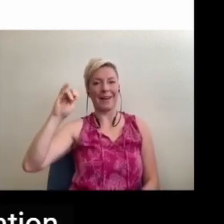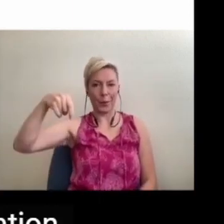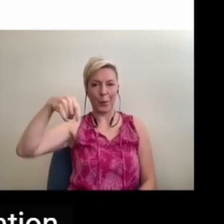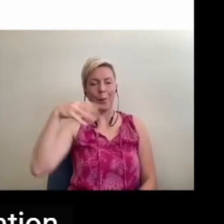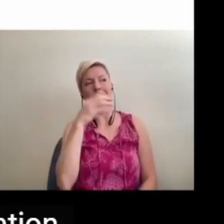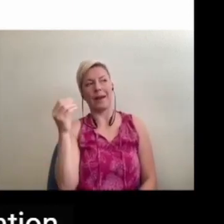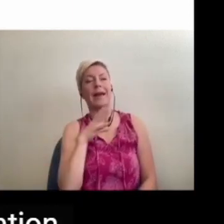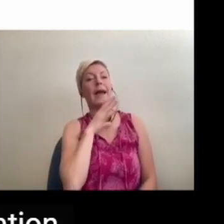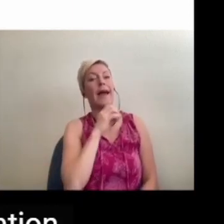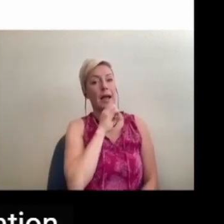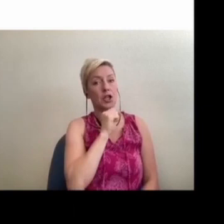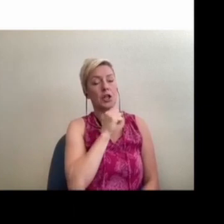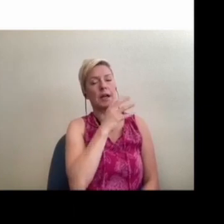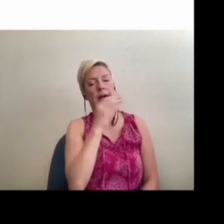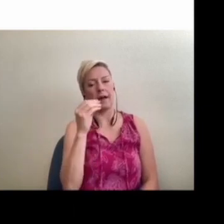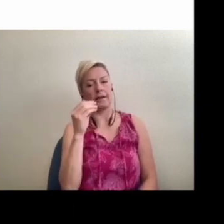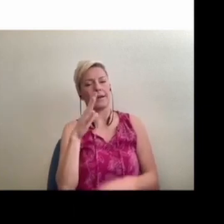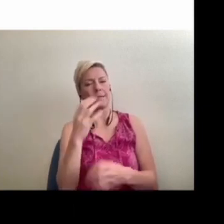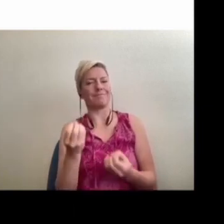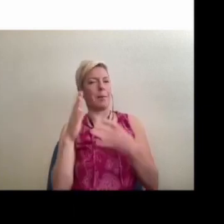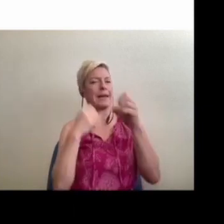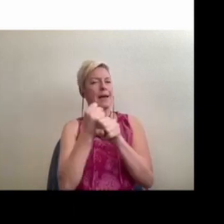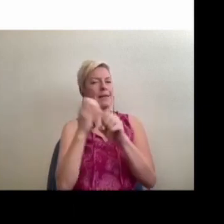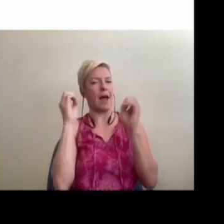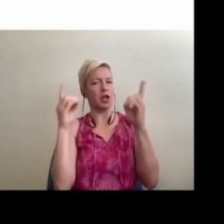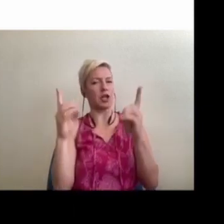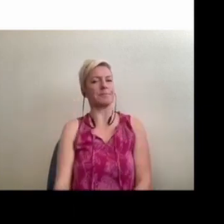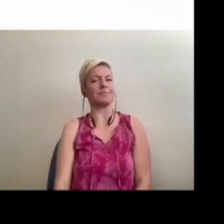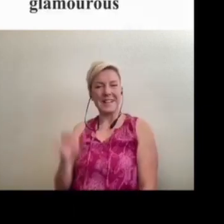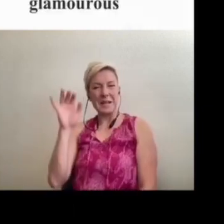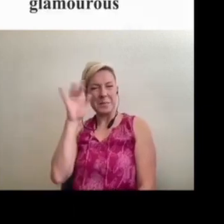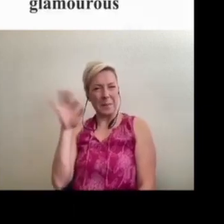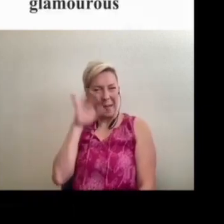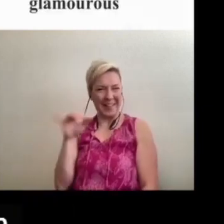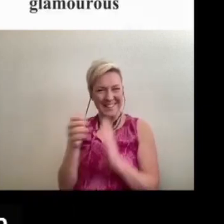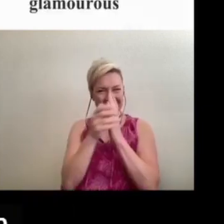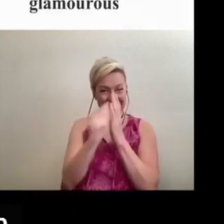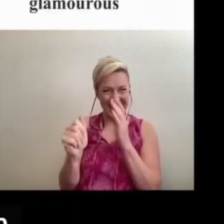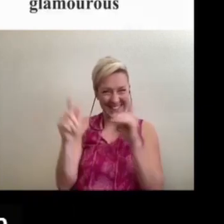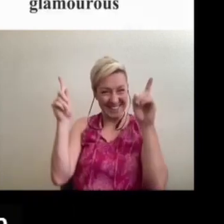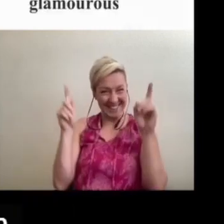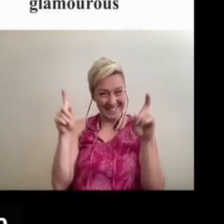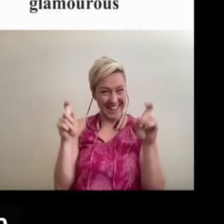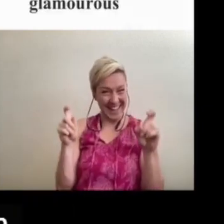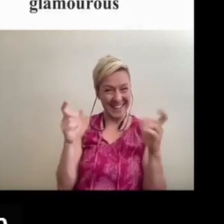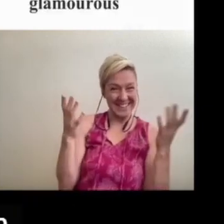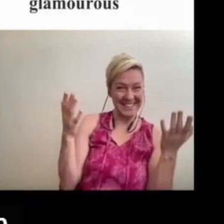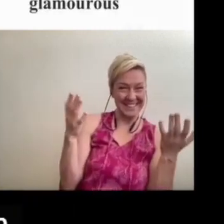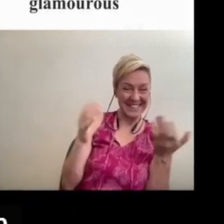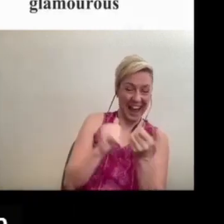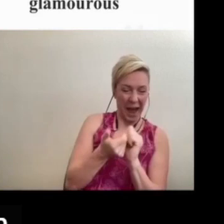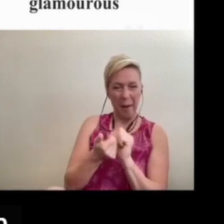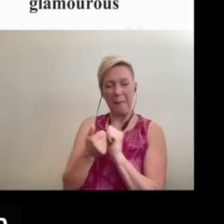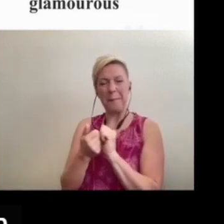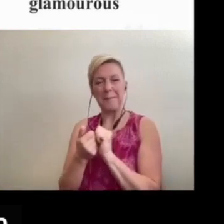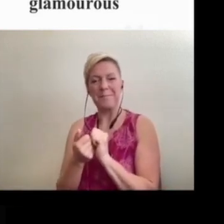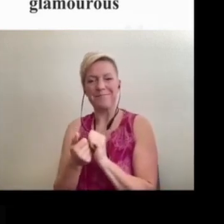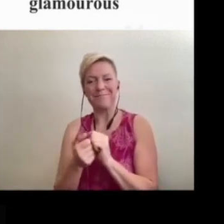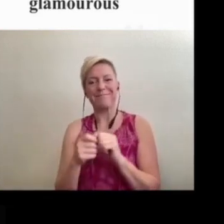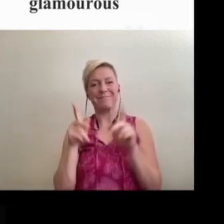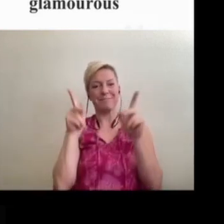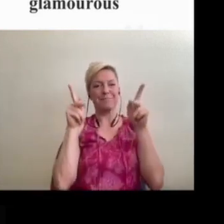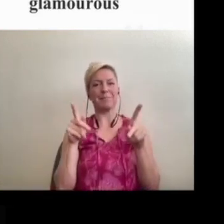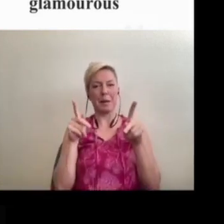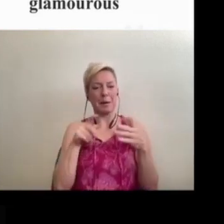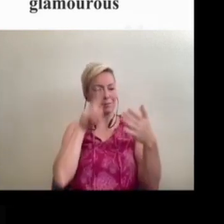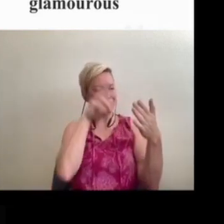and years of education. In the test of spelling recognition, Participants